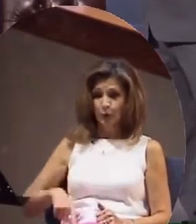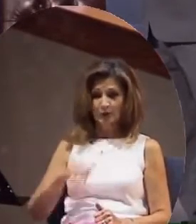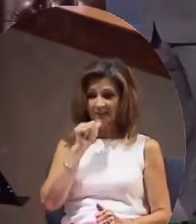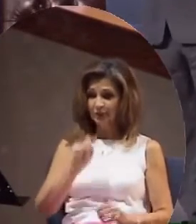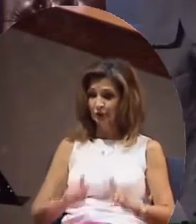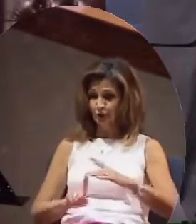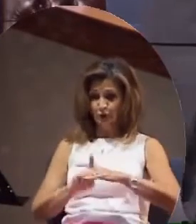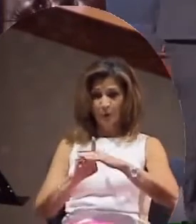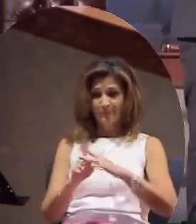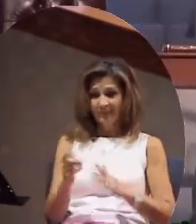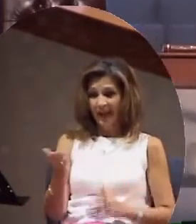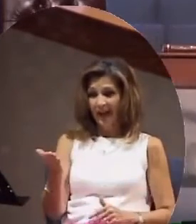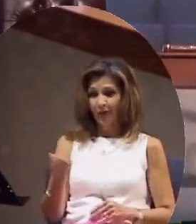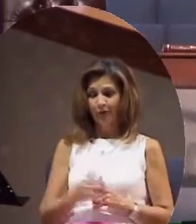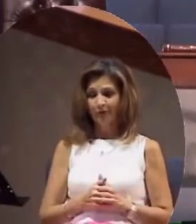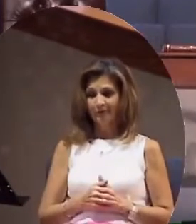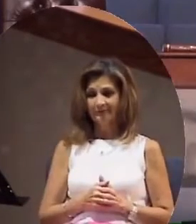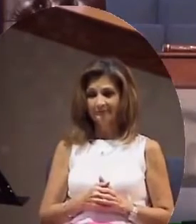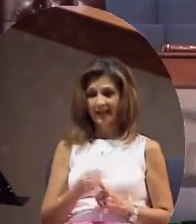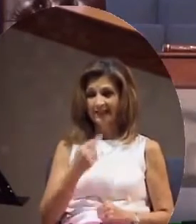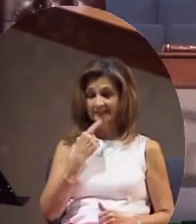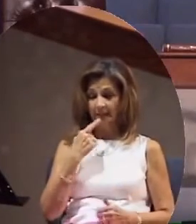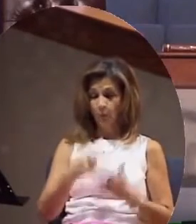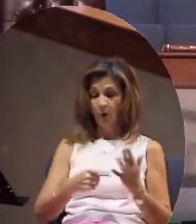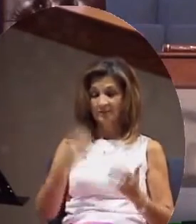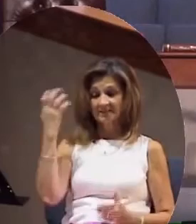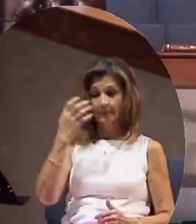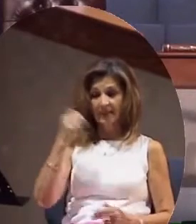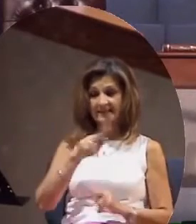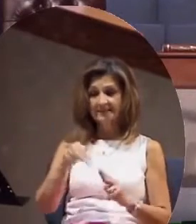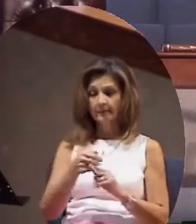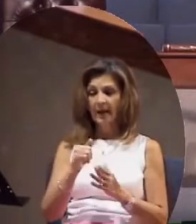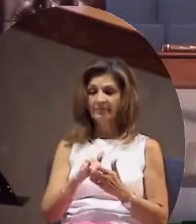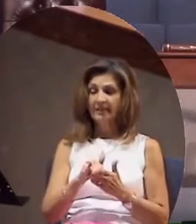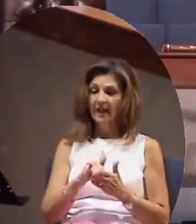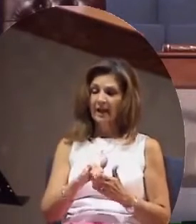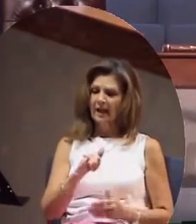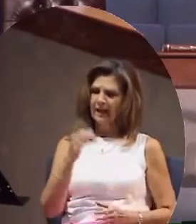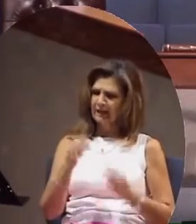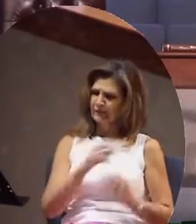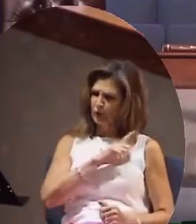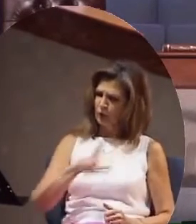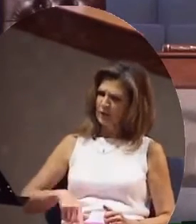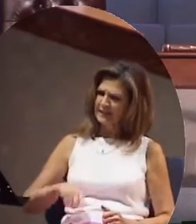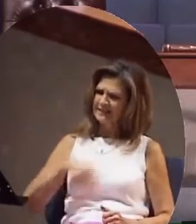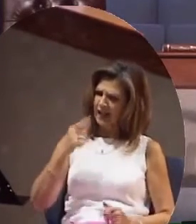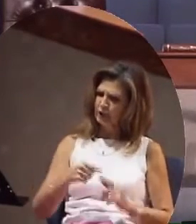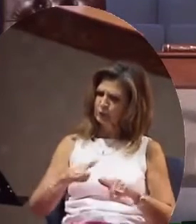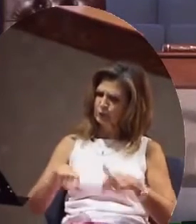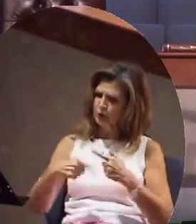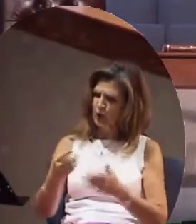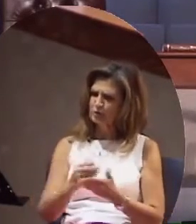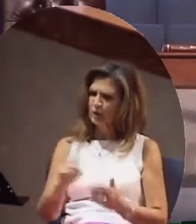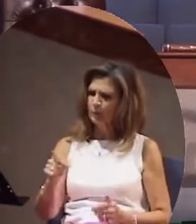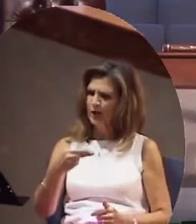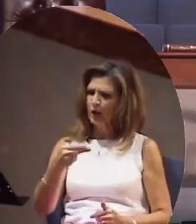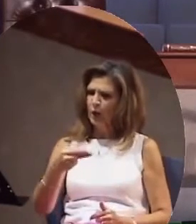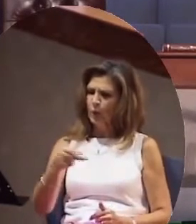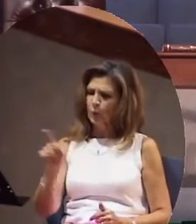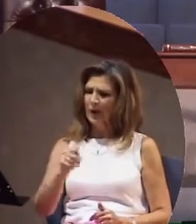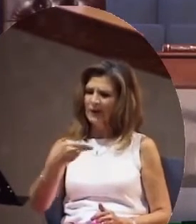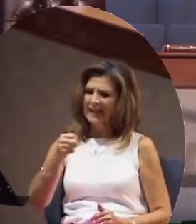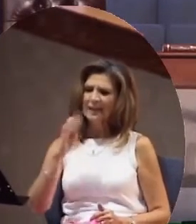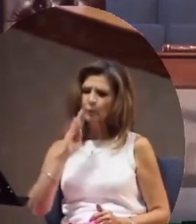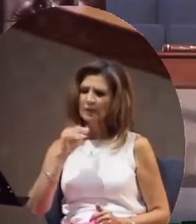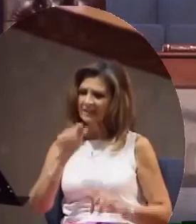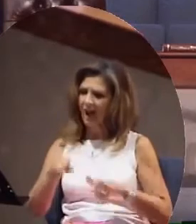up there. And I said, you know what's amazing about that is the Lord would tell you to go somewhere where he wouldn't go. Amen.